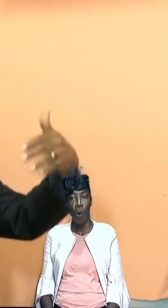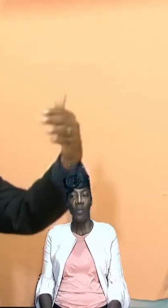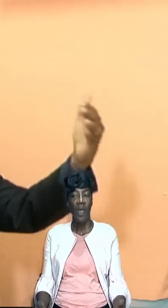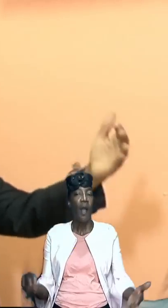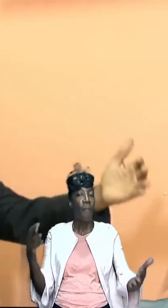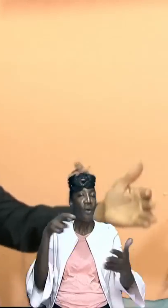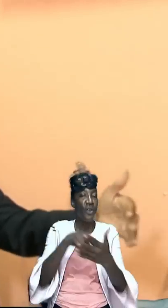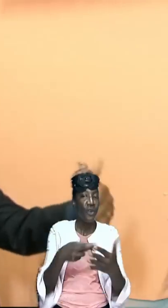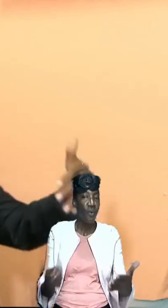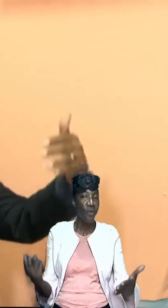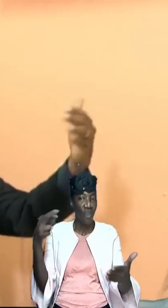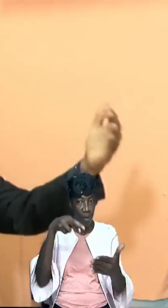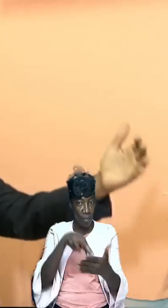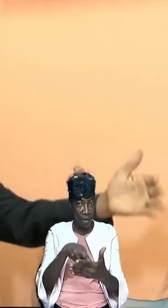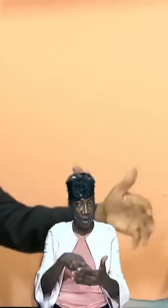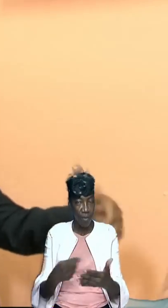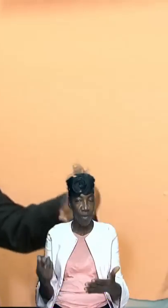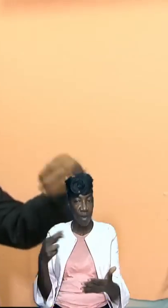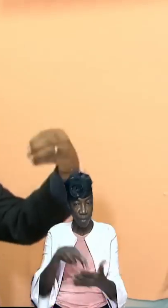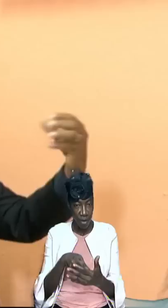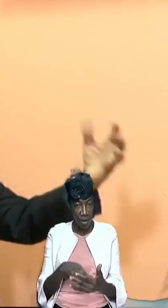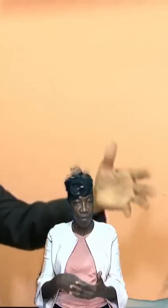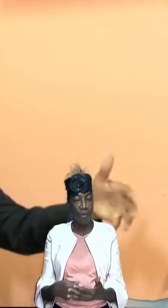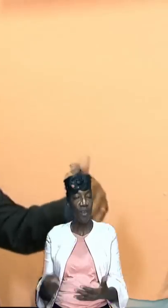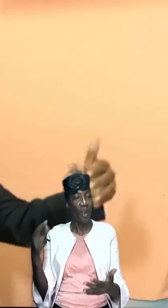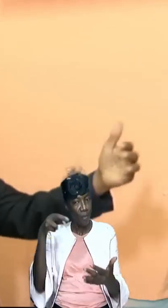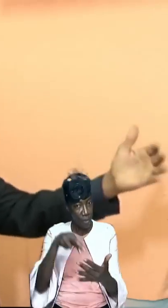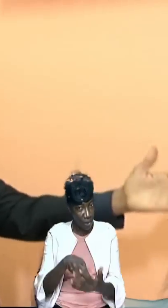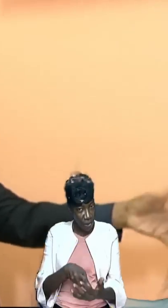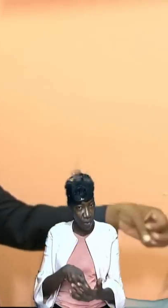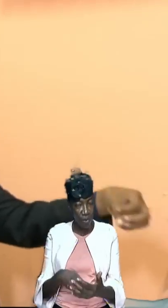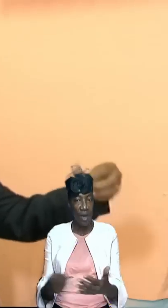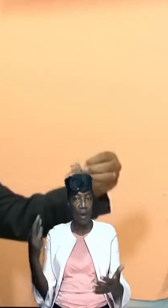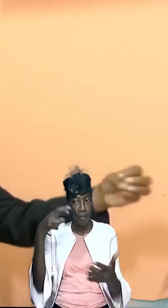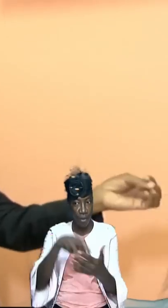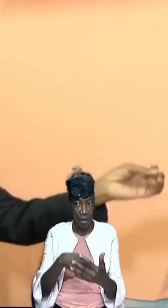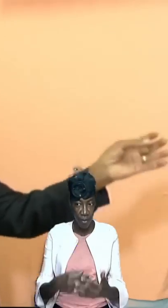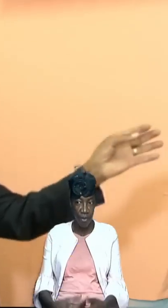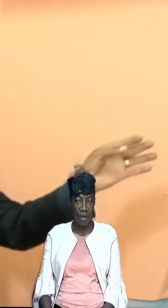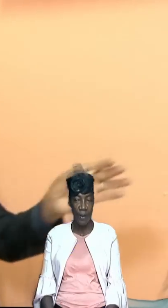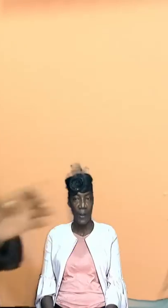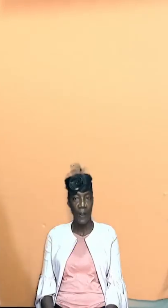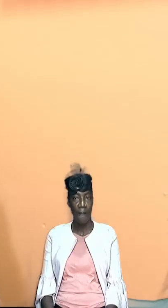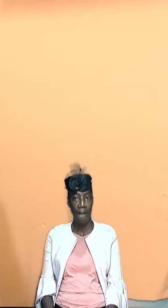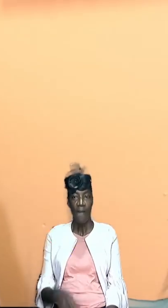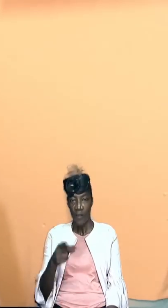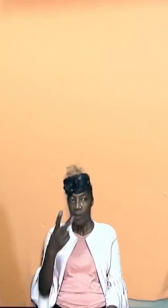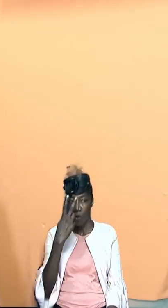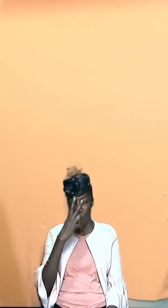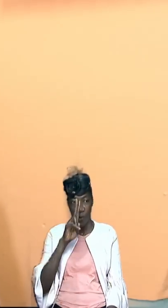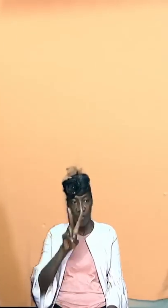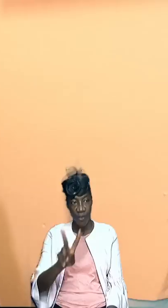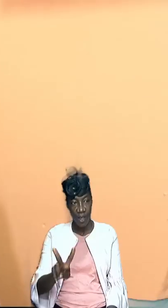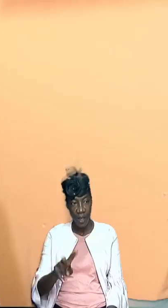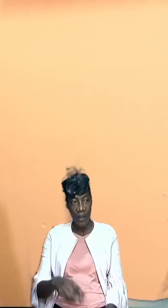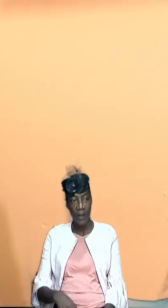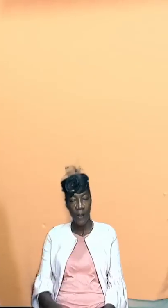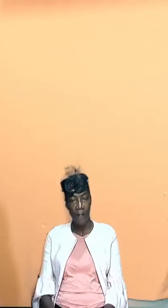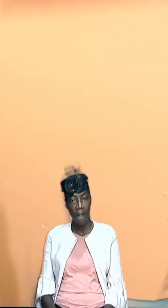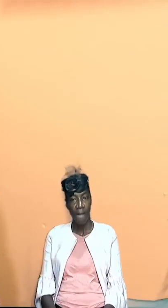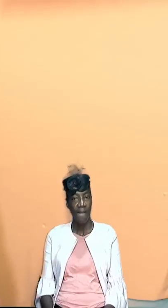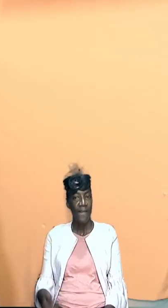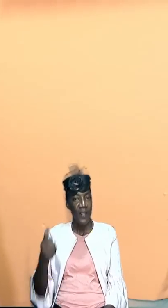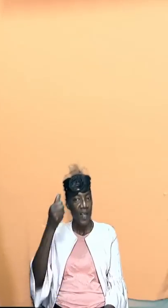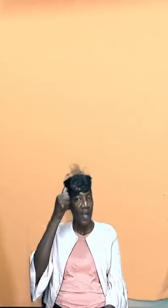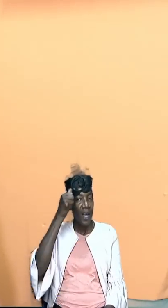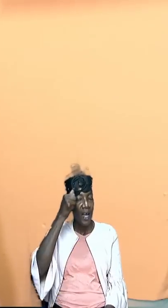reproduction, you know, taking place over and over and more and more. You are going to see. So Adam